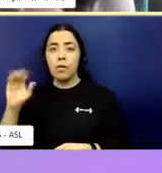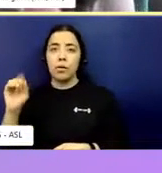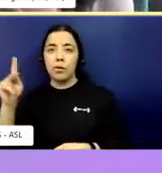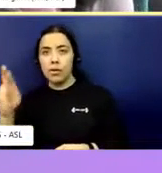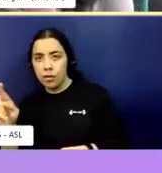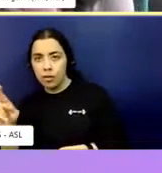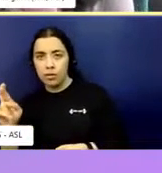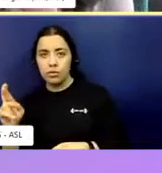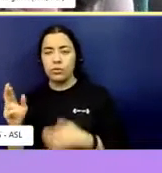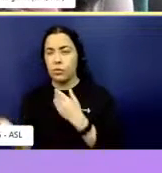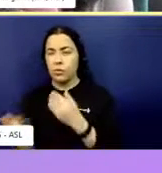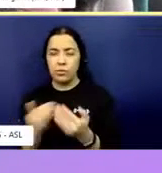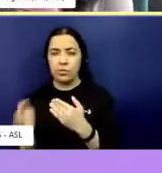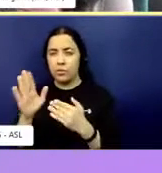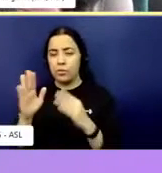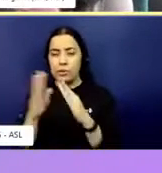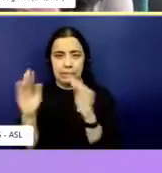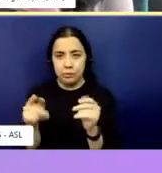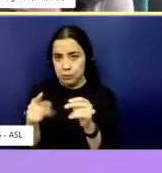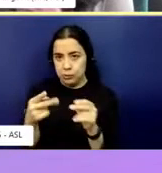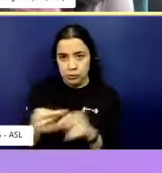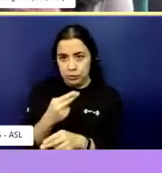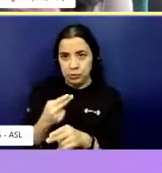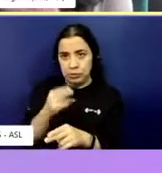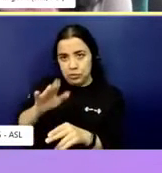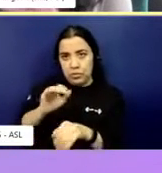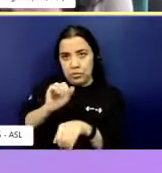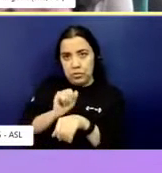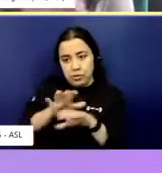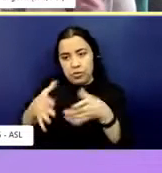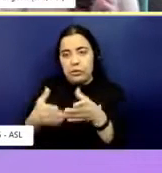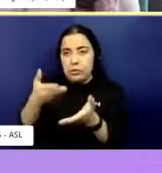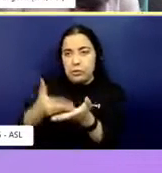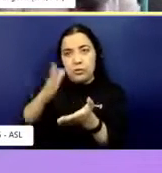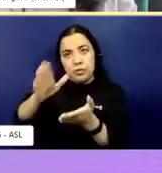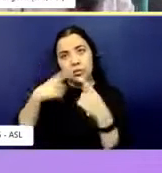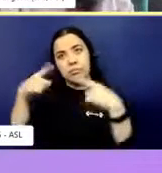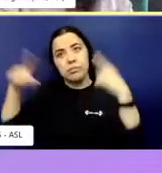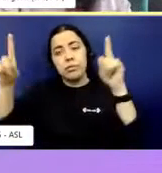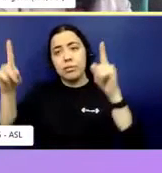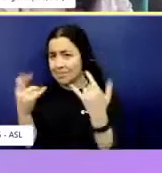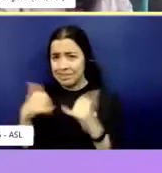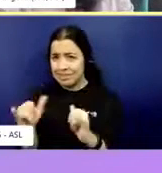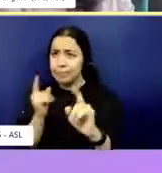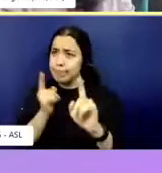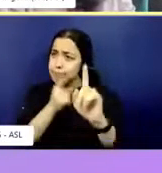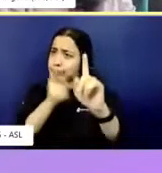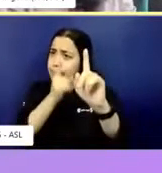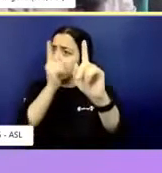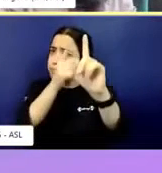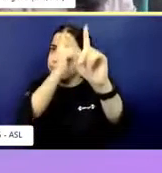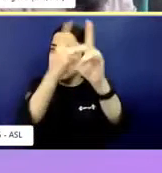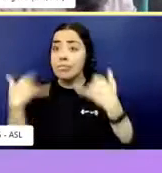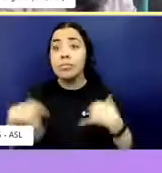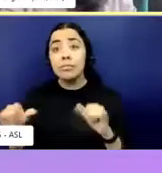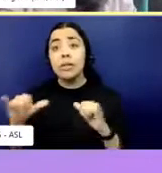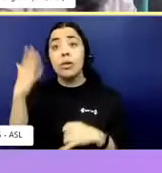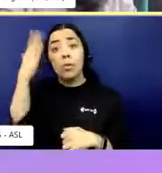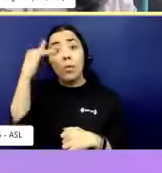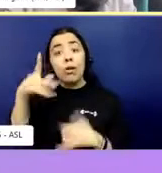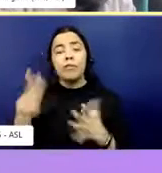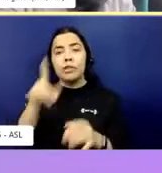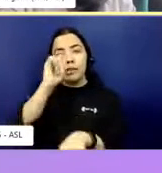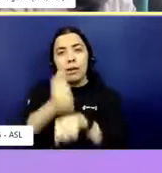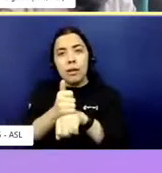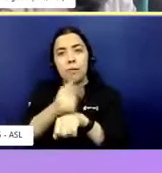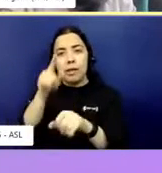whatever metric system you use to show your success. You're still working towards them because you've set these strategic